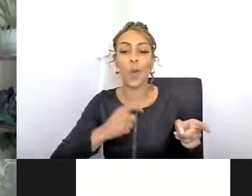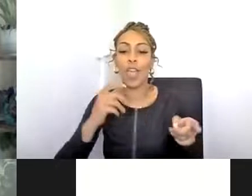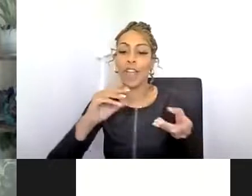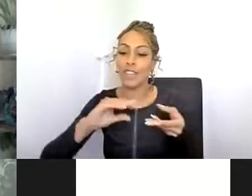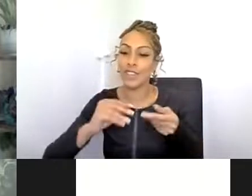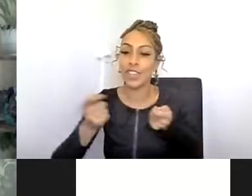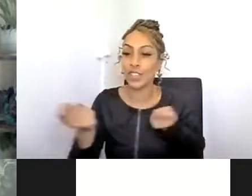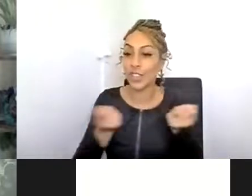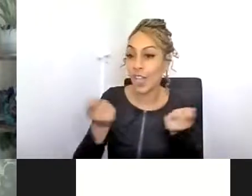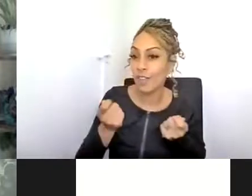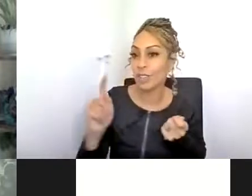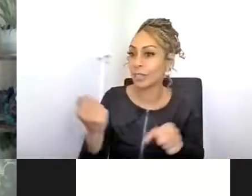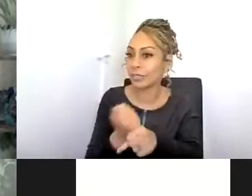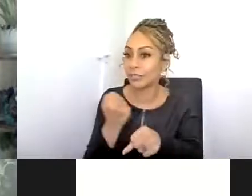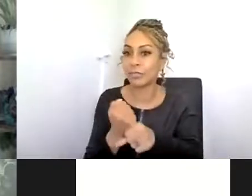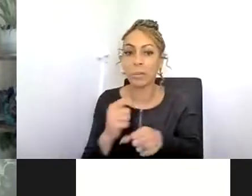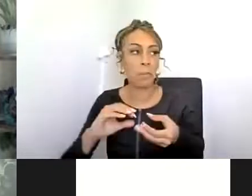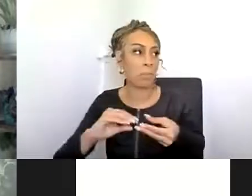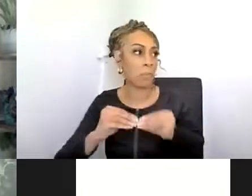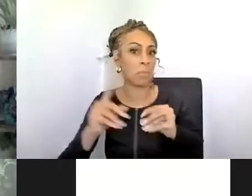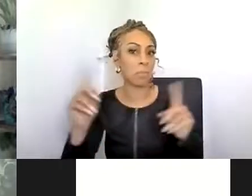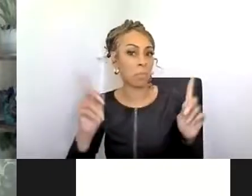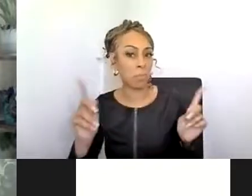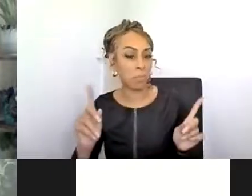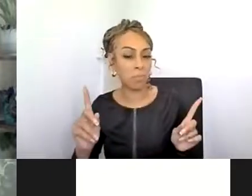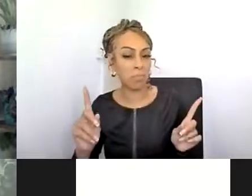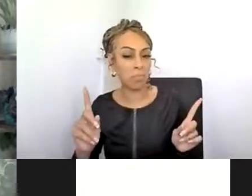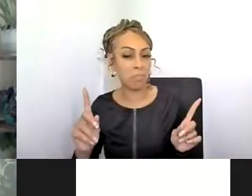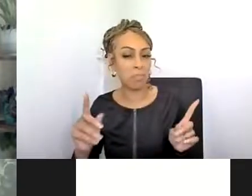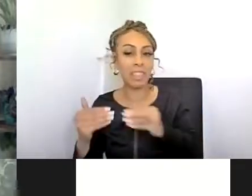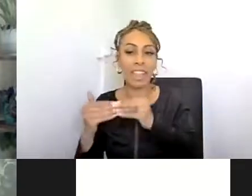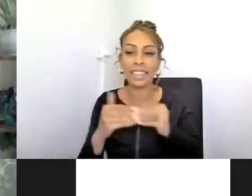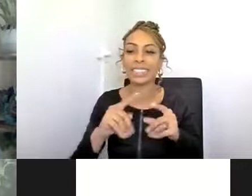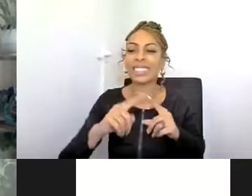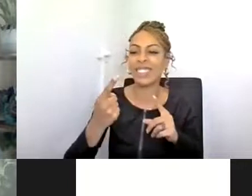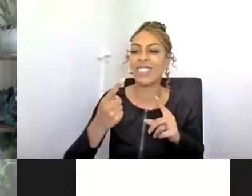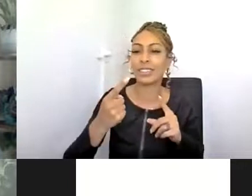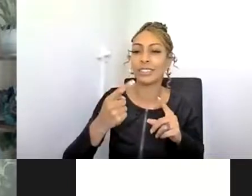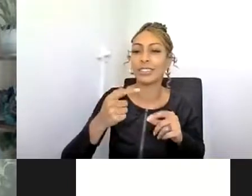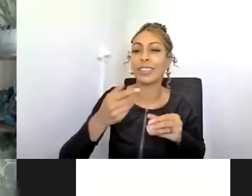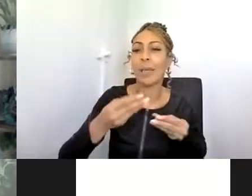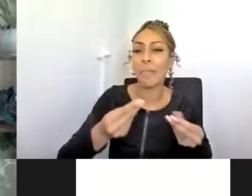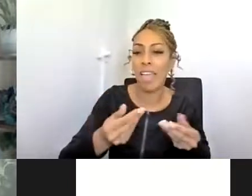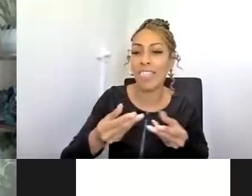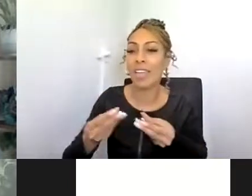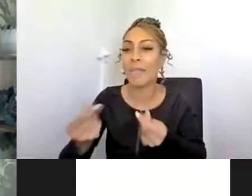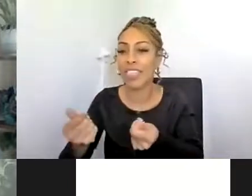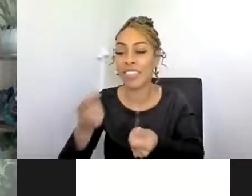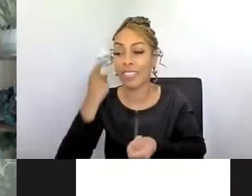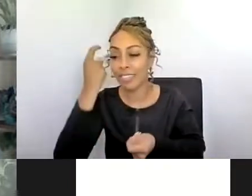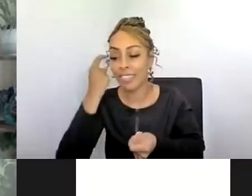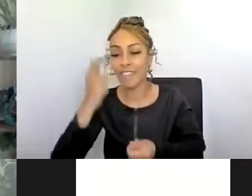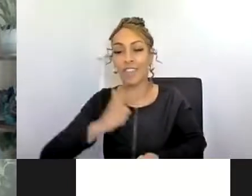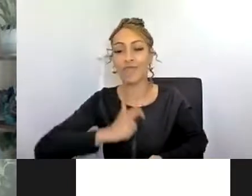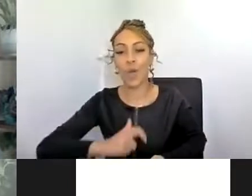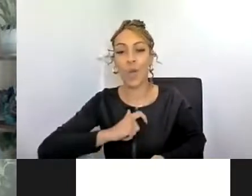do? What is that made up of? And that led us to different methodologies in regards to thinking about the role of a